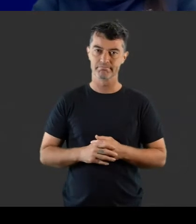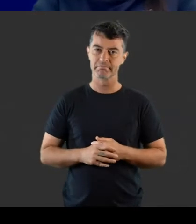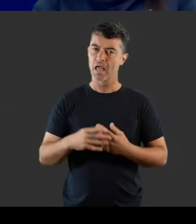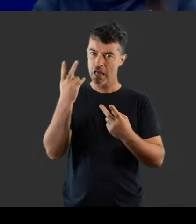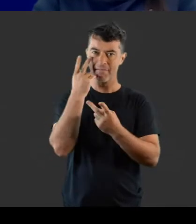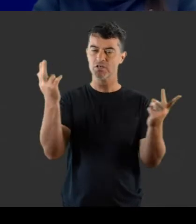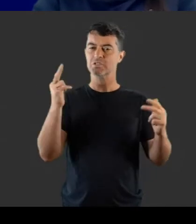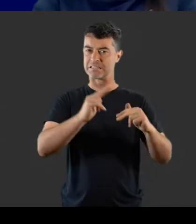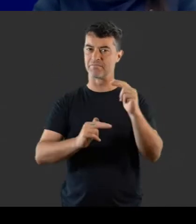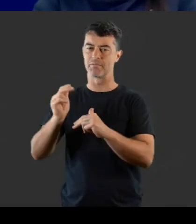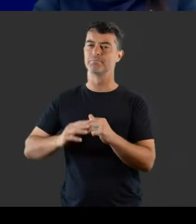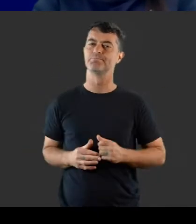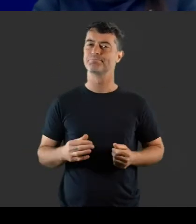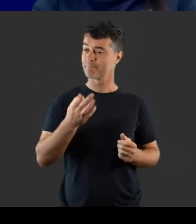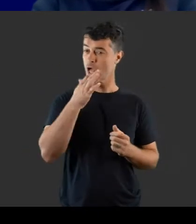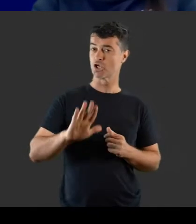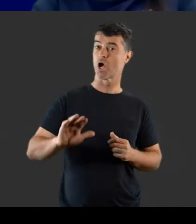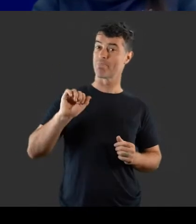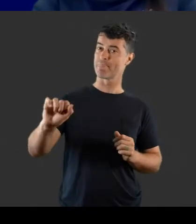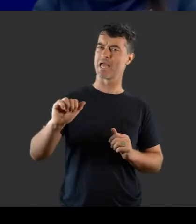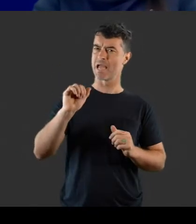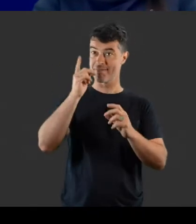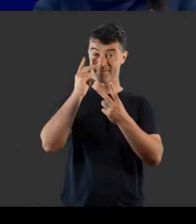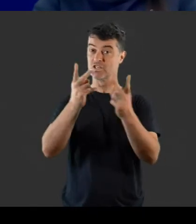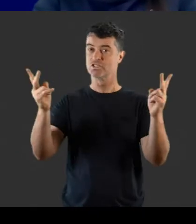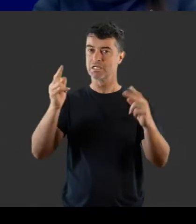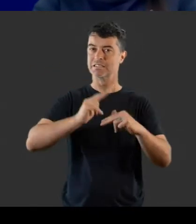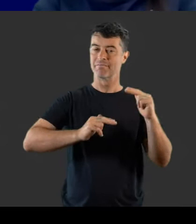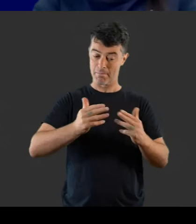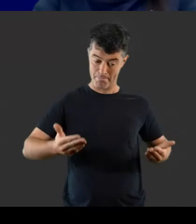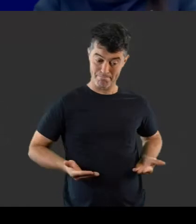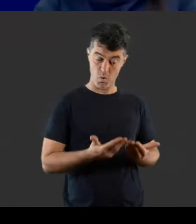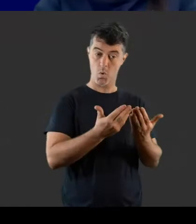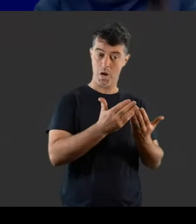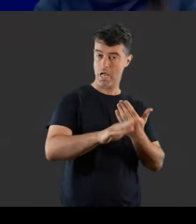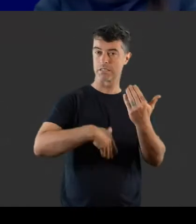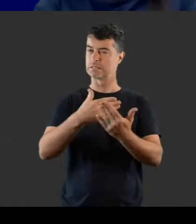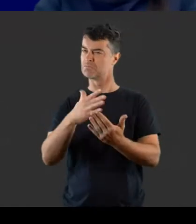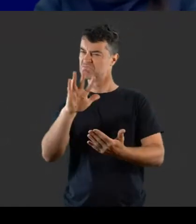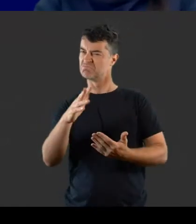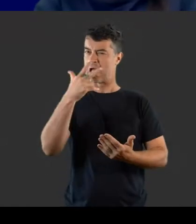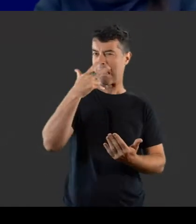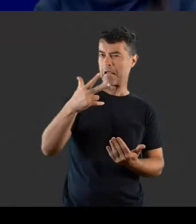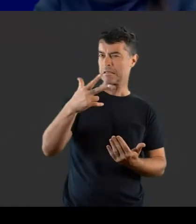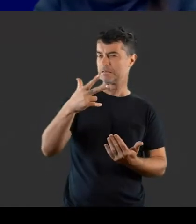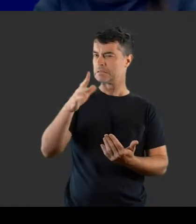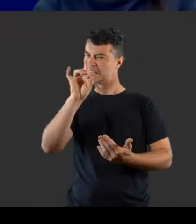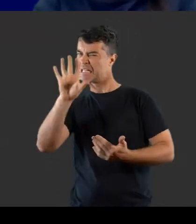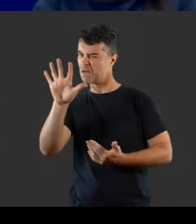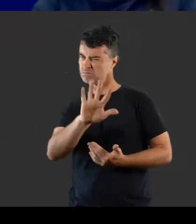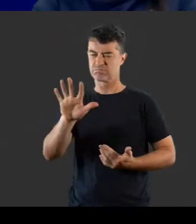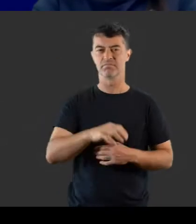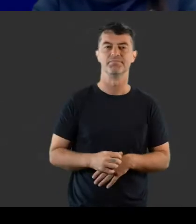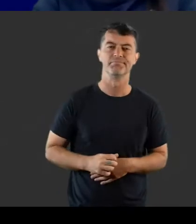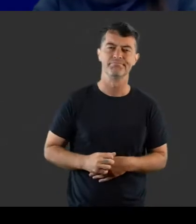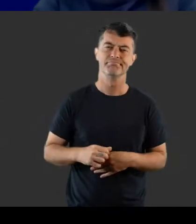Vision development. A child's vision develops from birth to age 8 to 10 years.